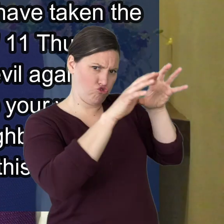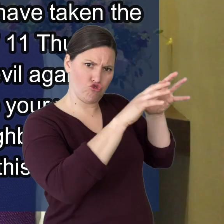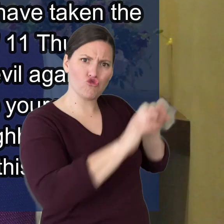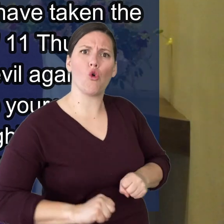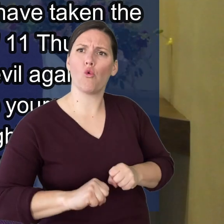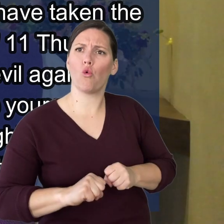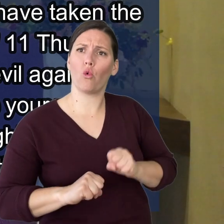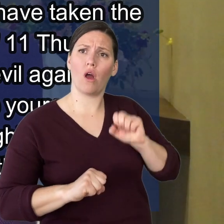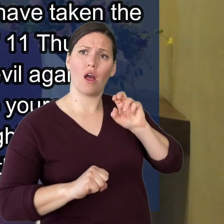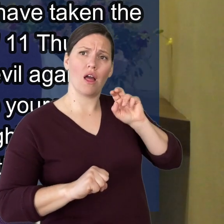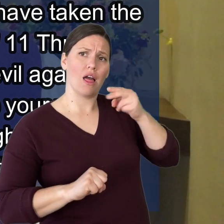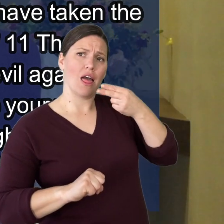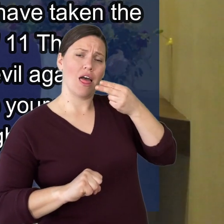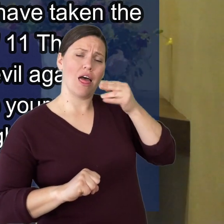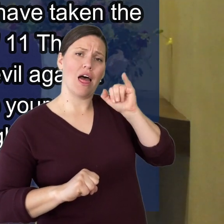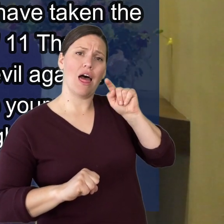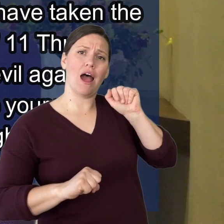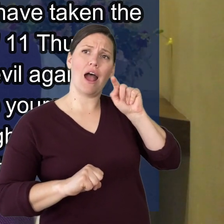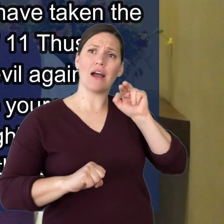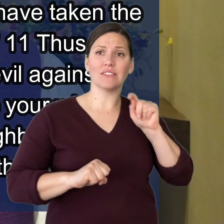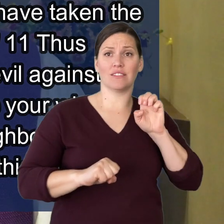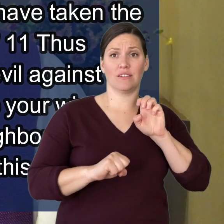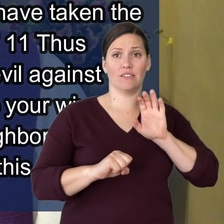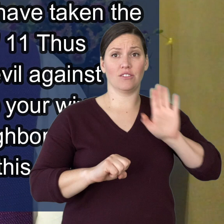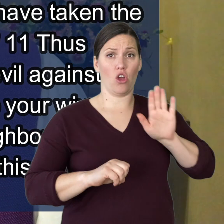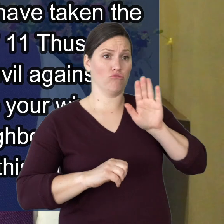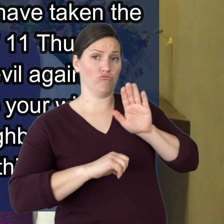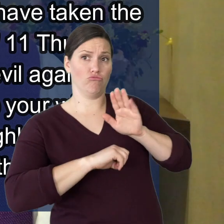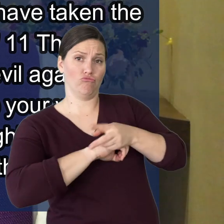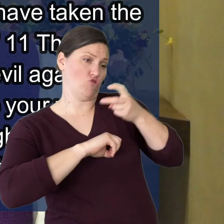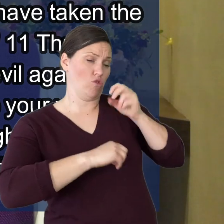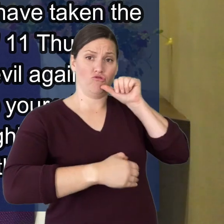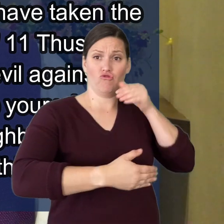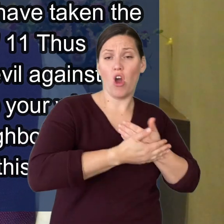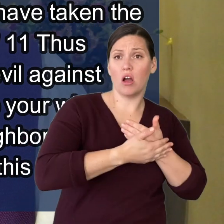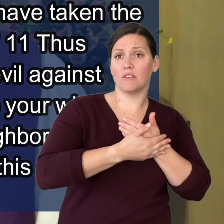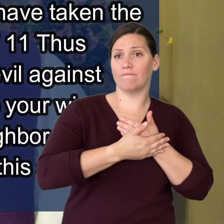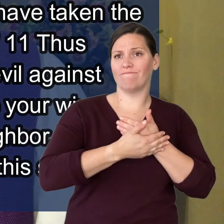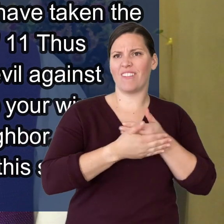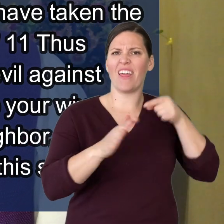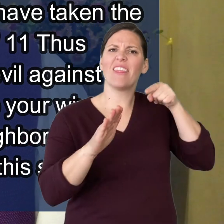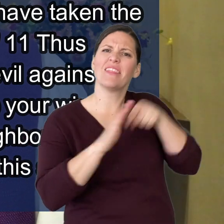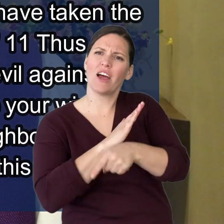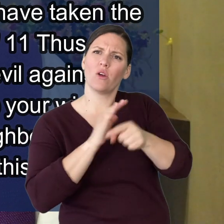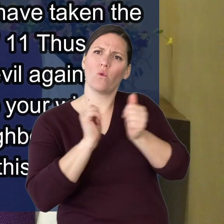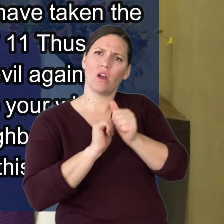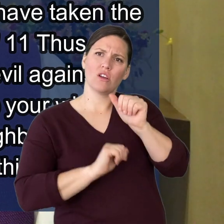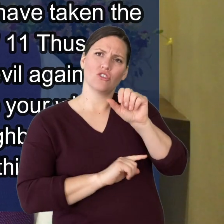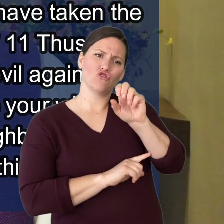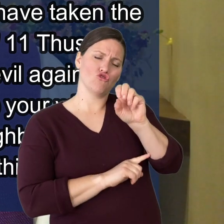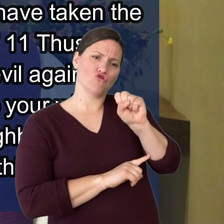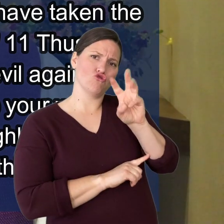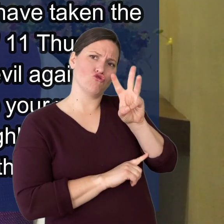Uriah the Hittite with the sword and have taken his wife to be your wife and have killed him with the sword of